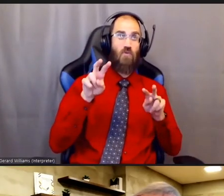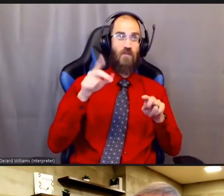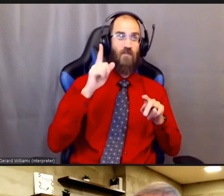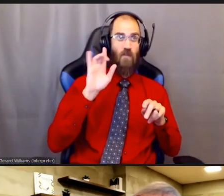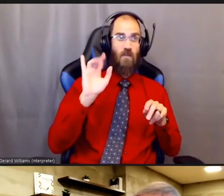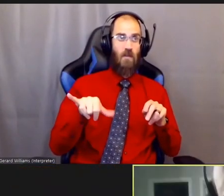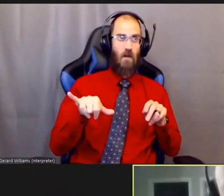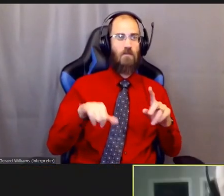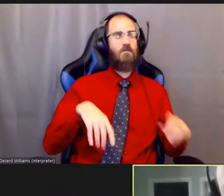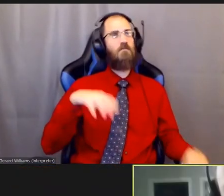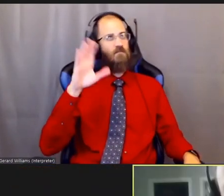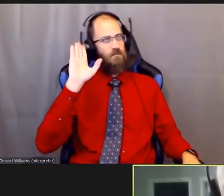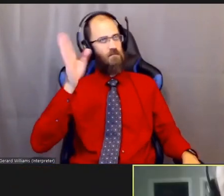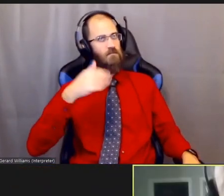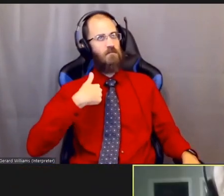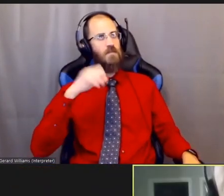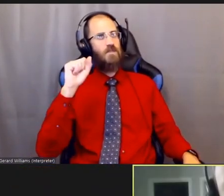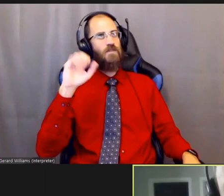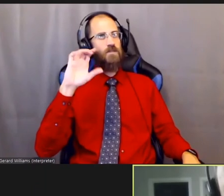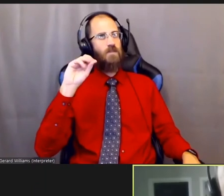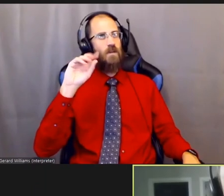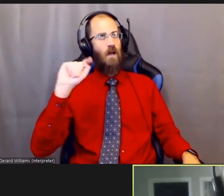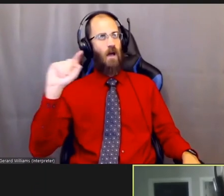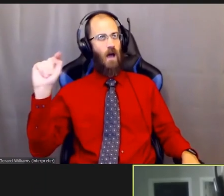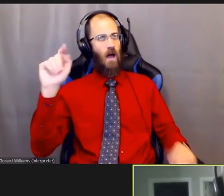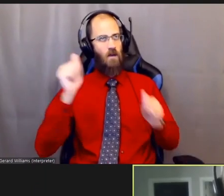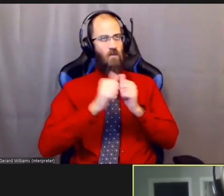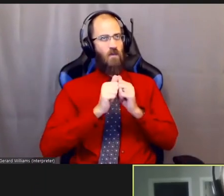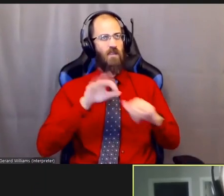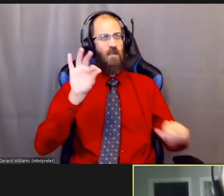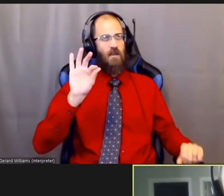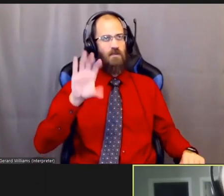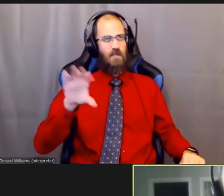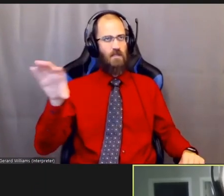Yes, Catherine is. This is Scott with the commission.